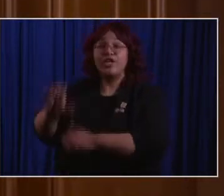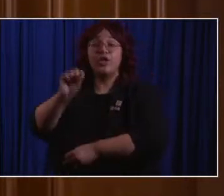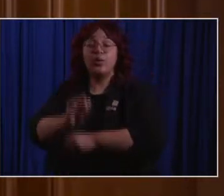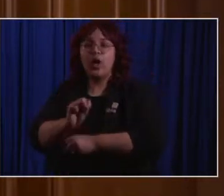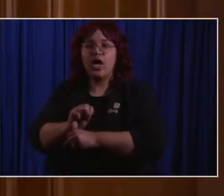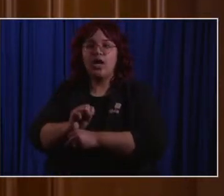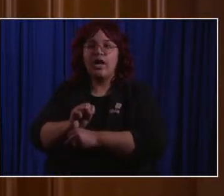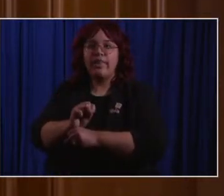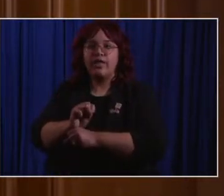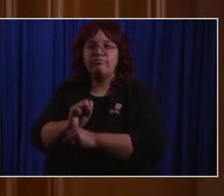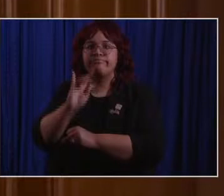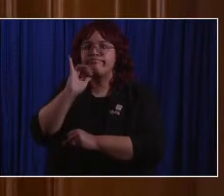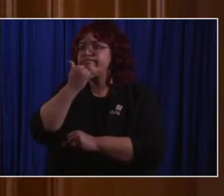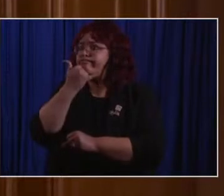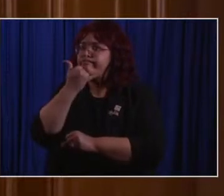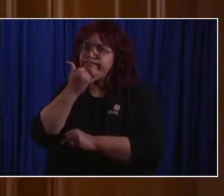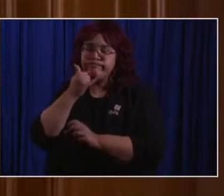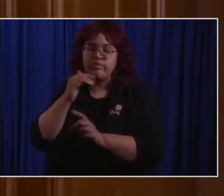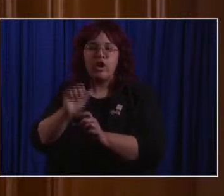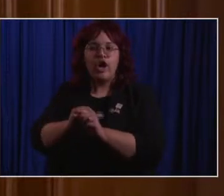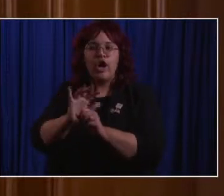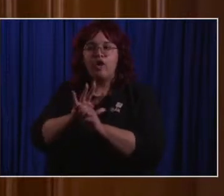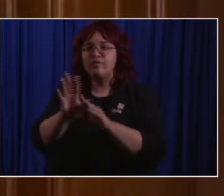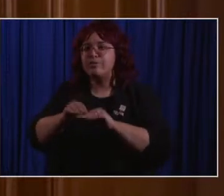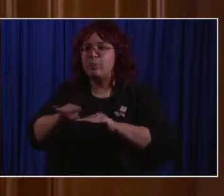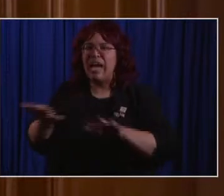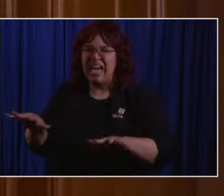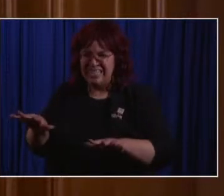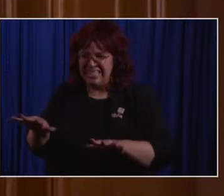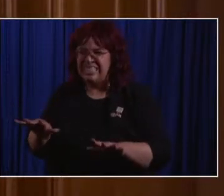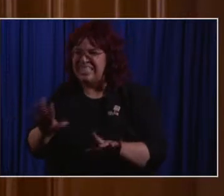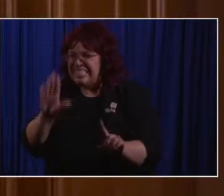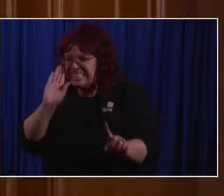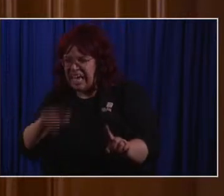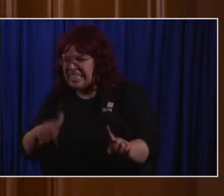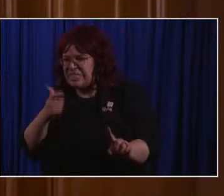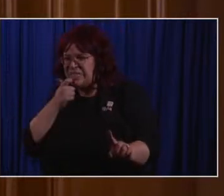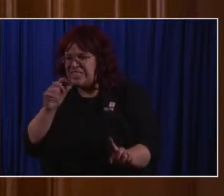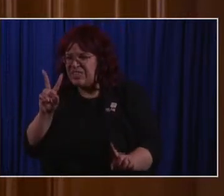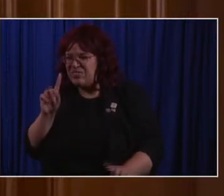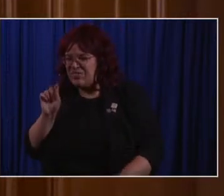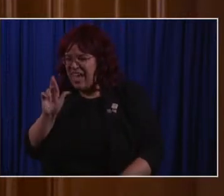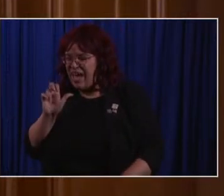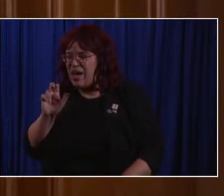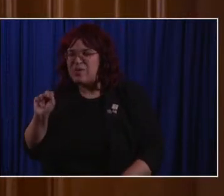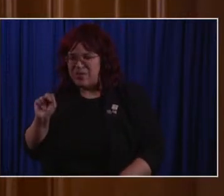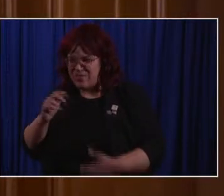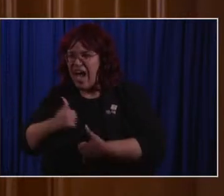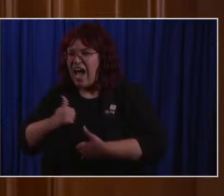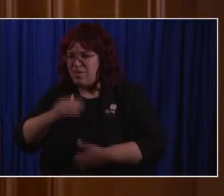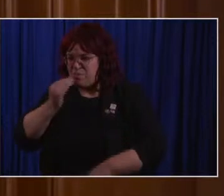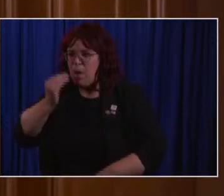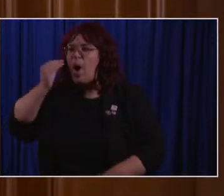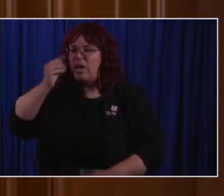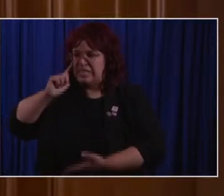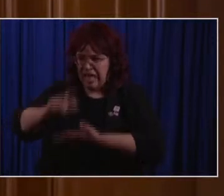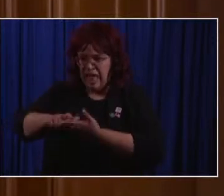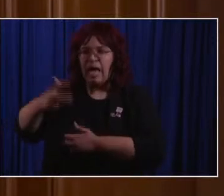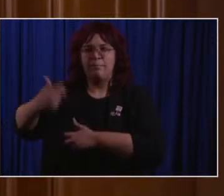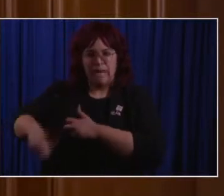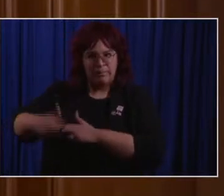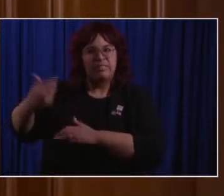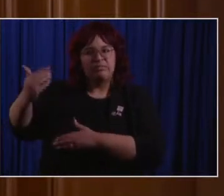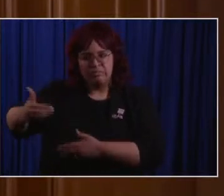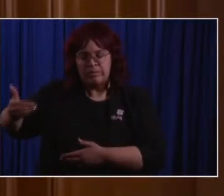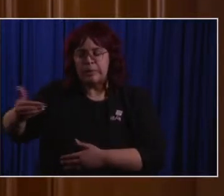Let me talk for a moment now about those who are homebound. And I want to congratulate our health departments who have been